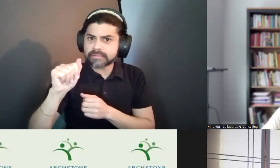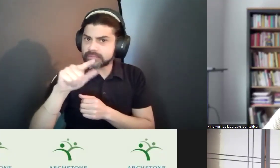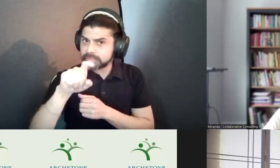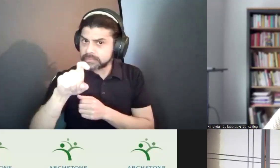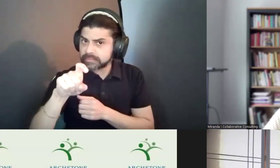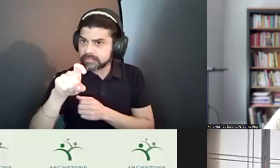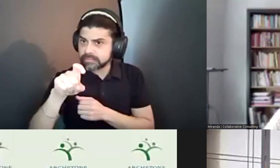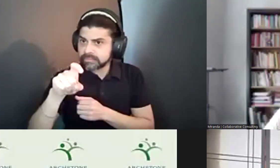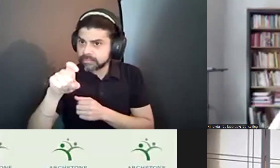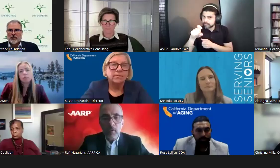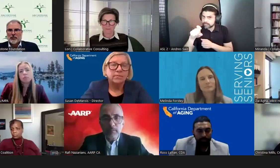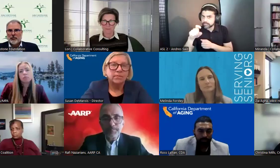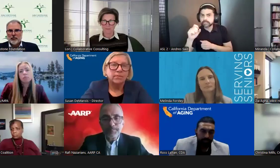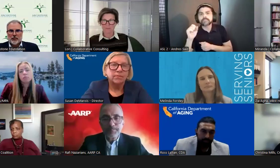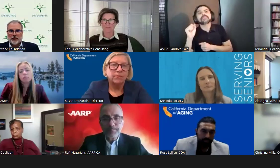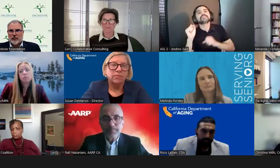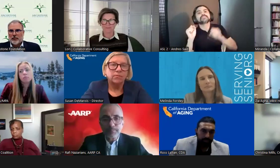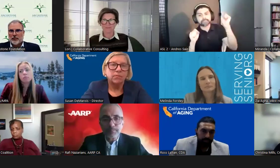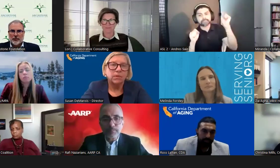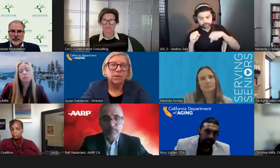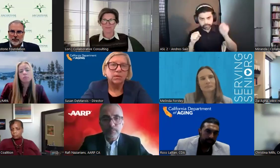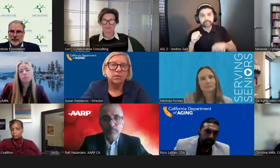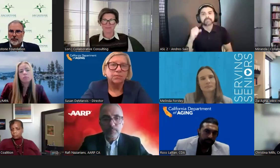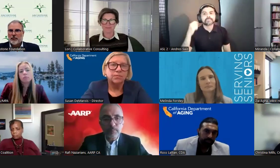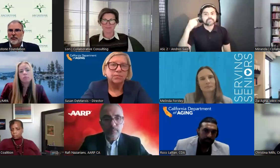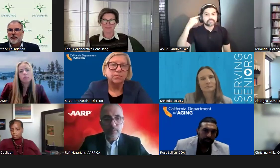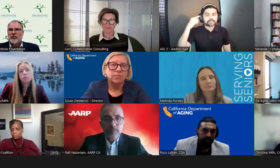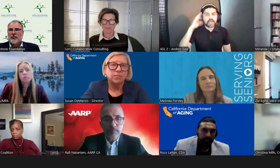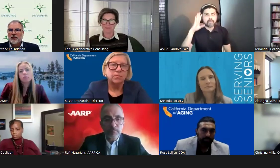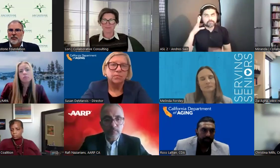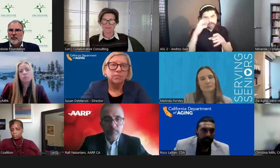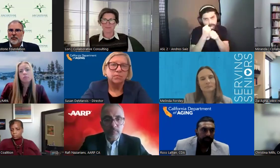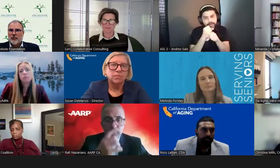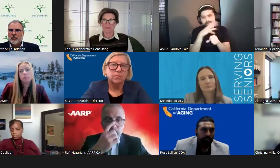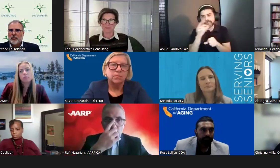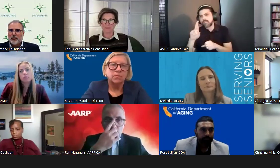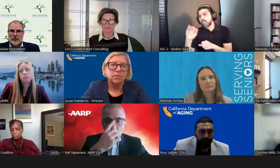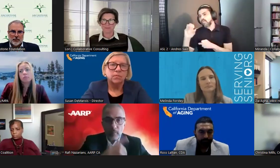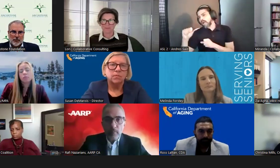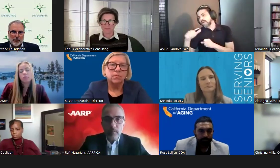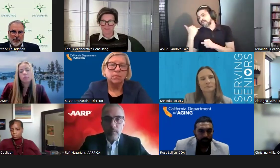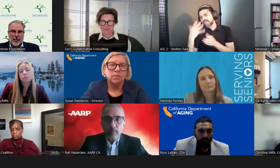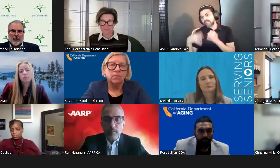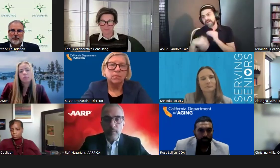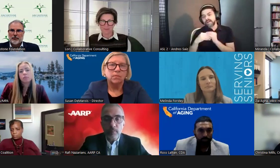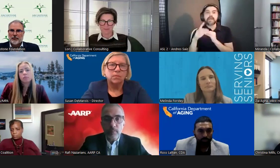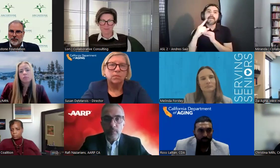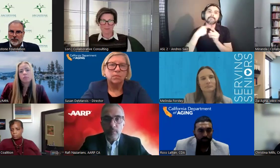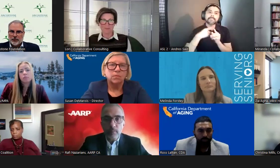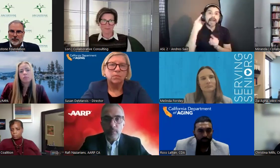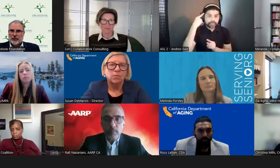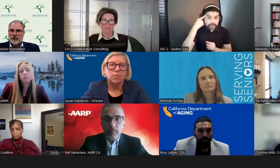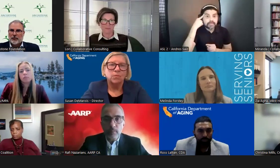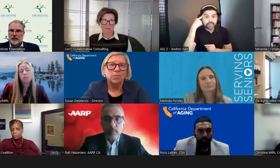Yes, I do think there's I'll sort of provide a brief answer, and then Ross or others, if you want to add in. I do think